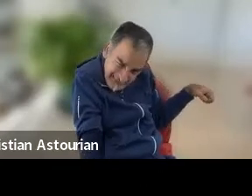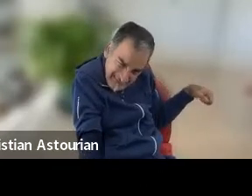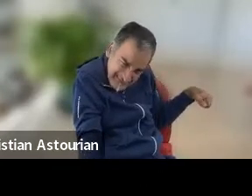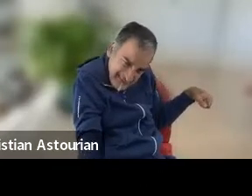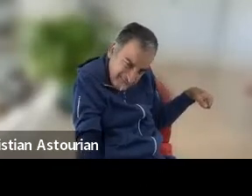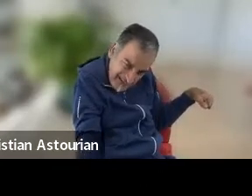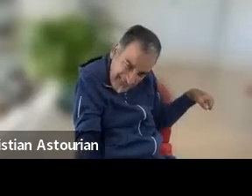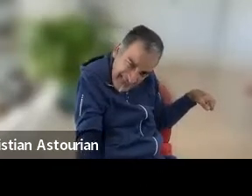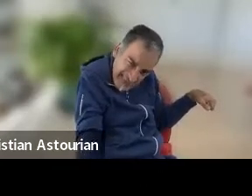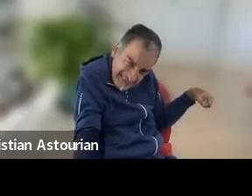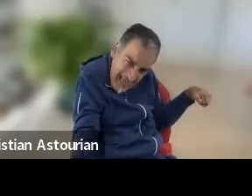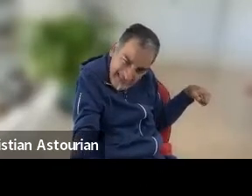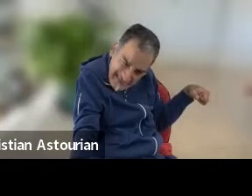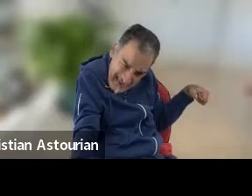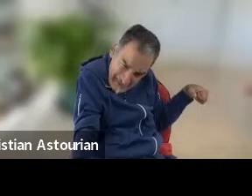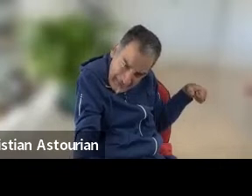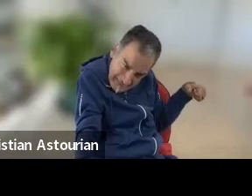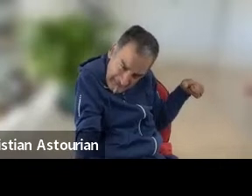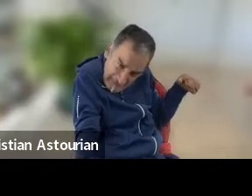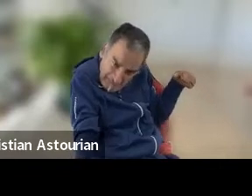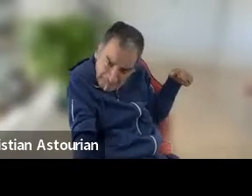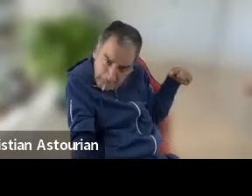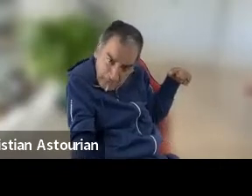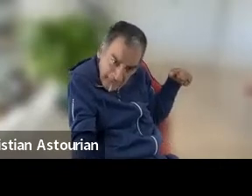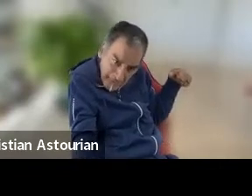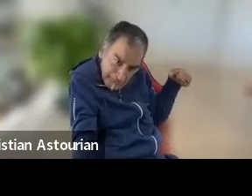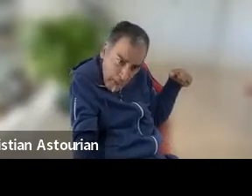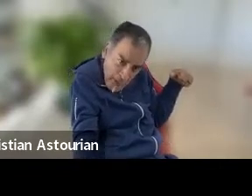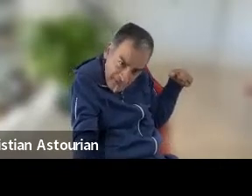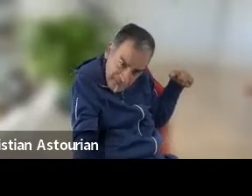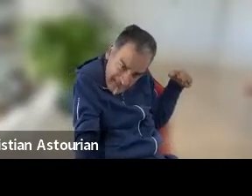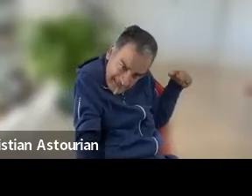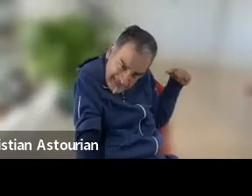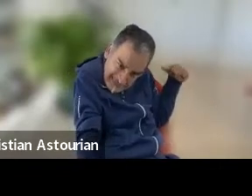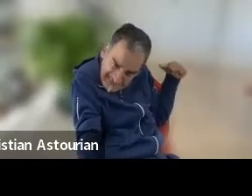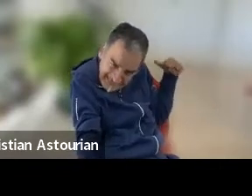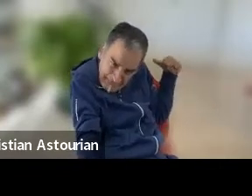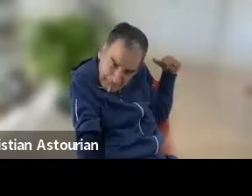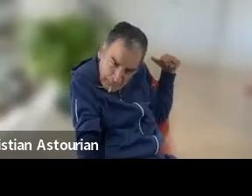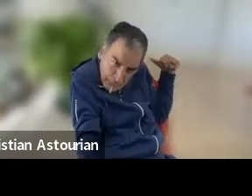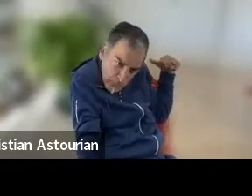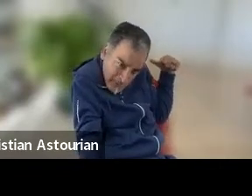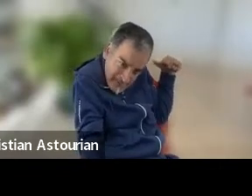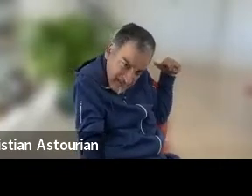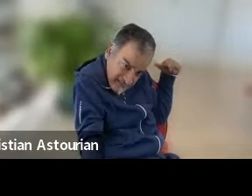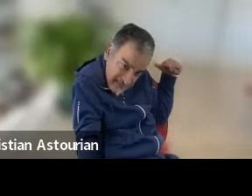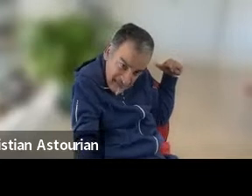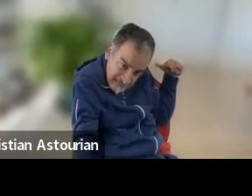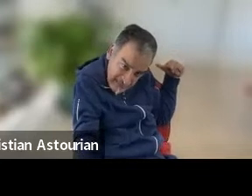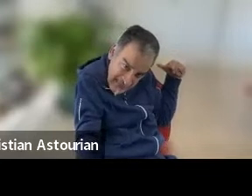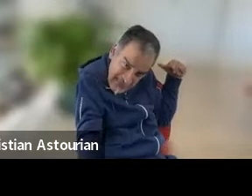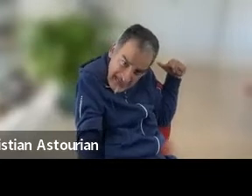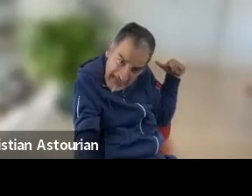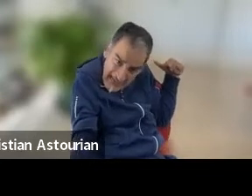have received directly from both support workers